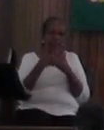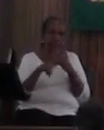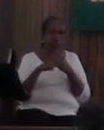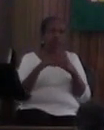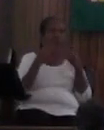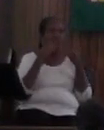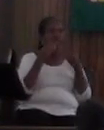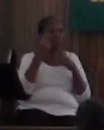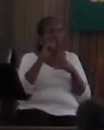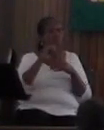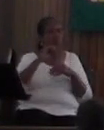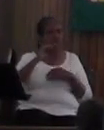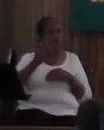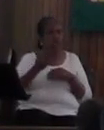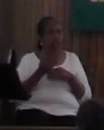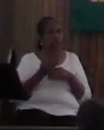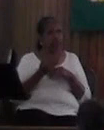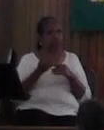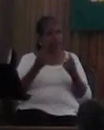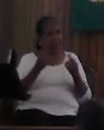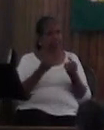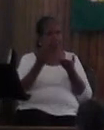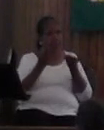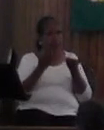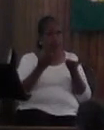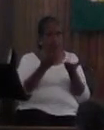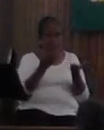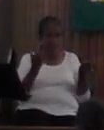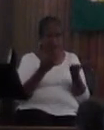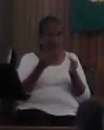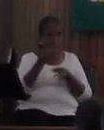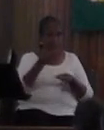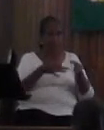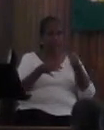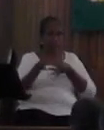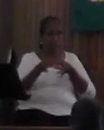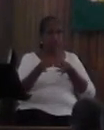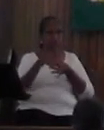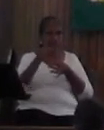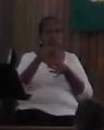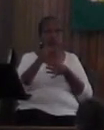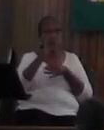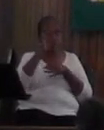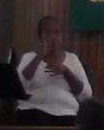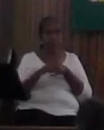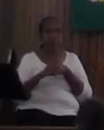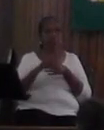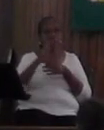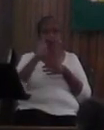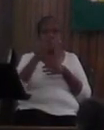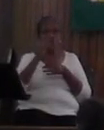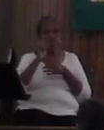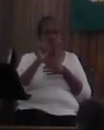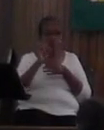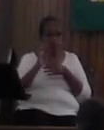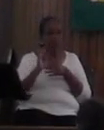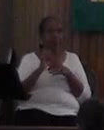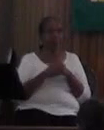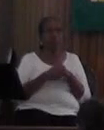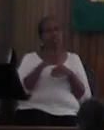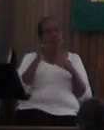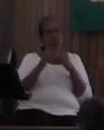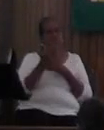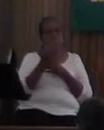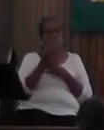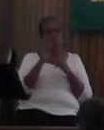invitation to serve here at Emmanuel in her absence. Thank you so much. Well, let's get right into our message this